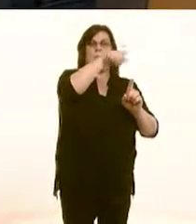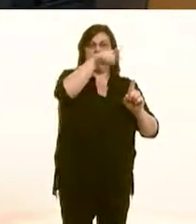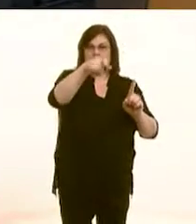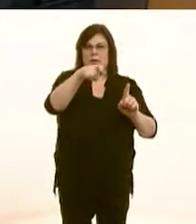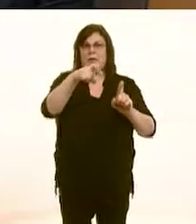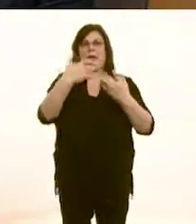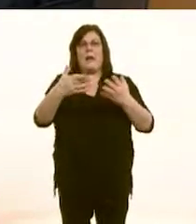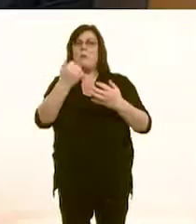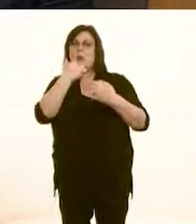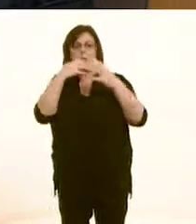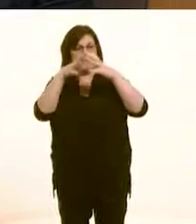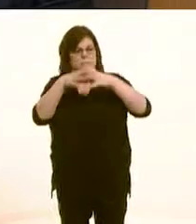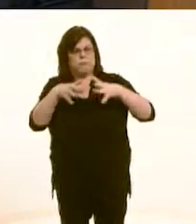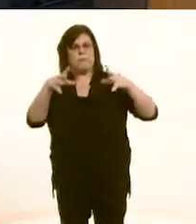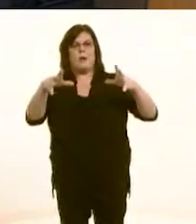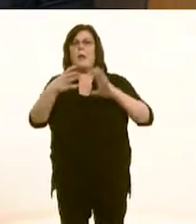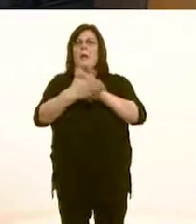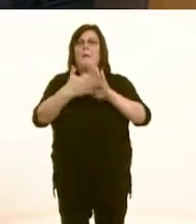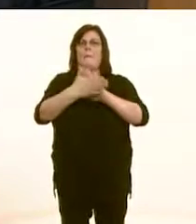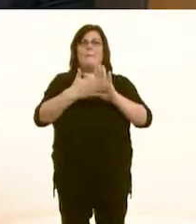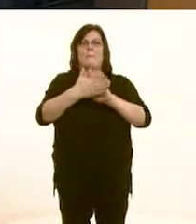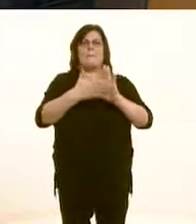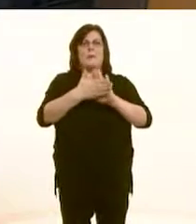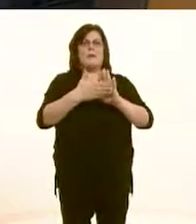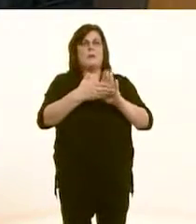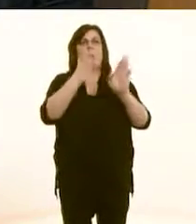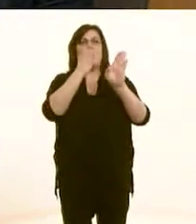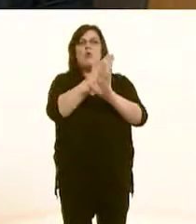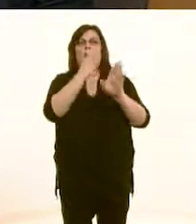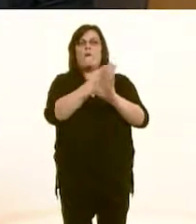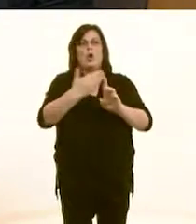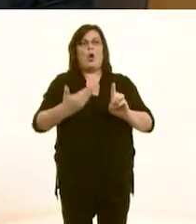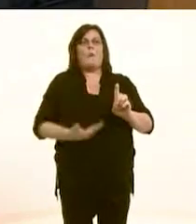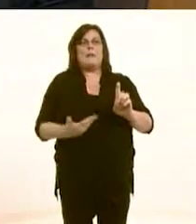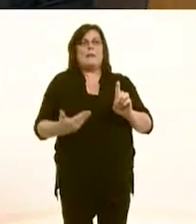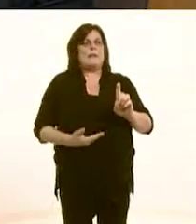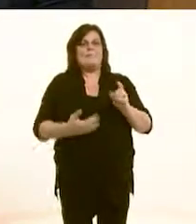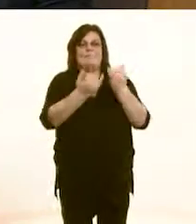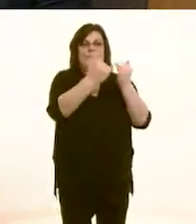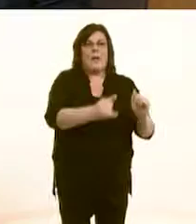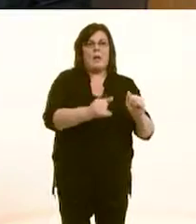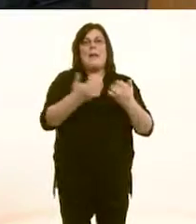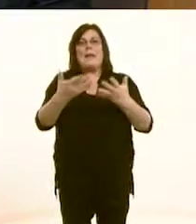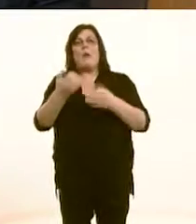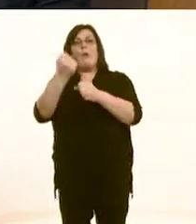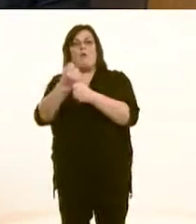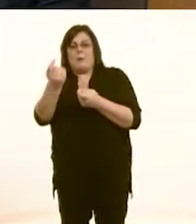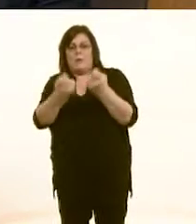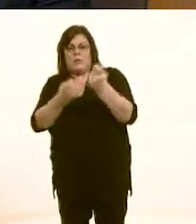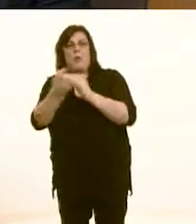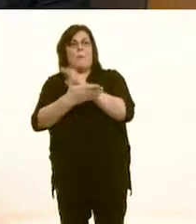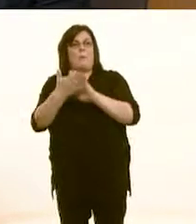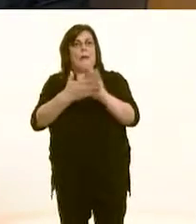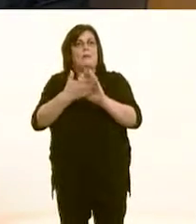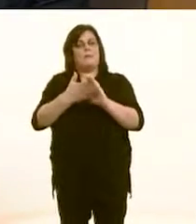was the success of the company that ran the airport under private ownership. Now we're seeing huge increases in passengers because the Welsh Government ensured